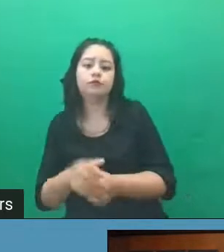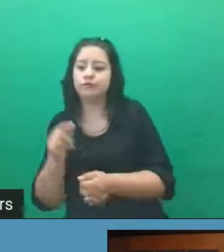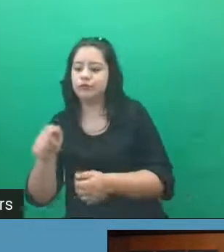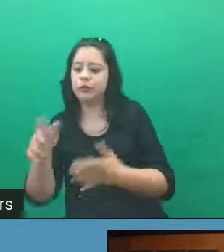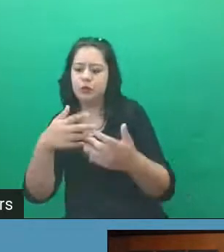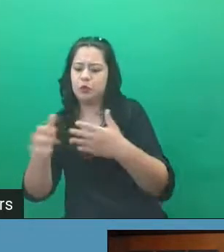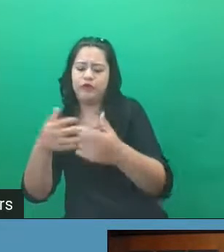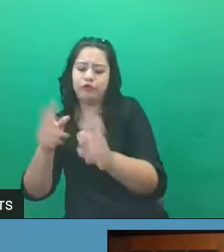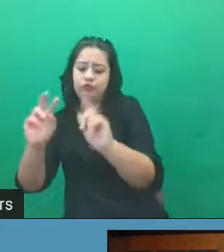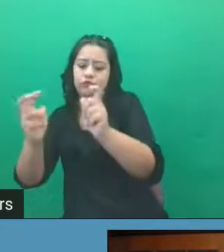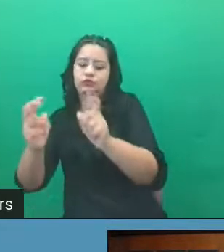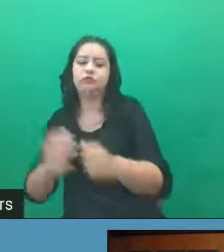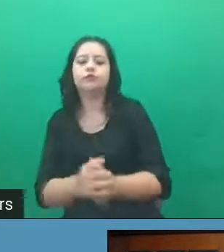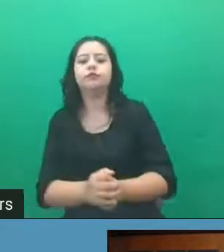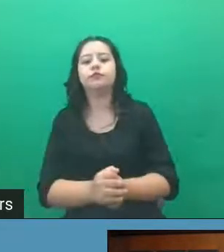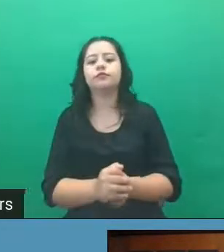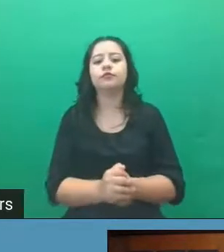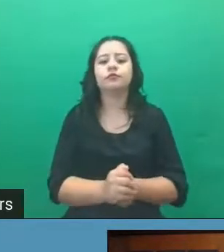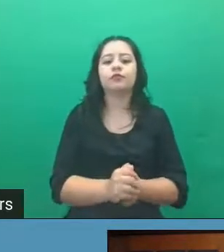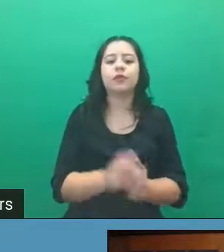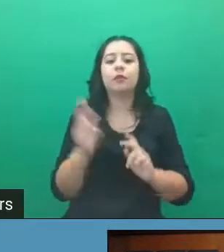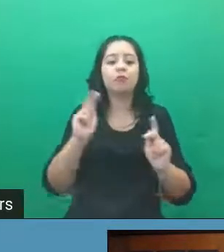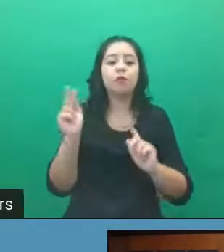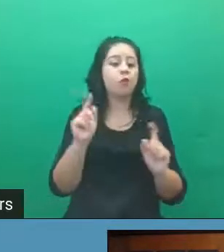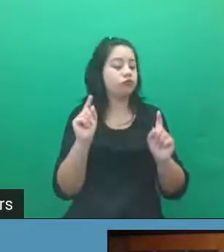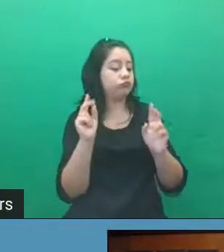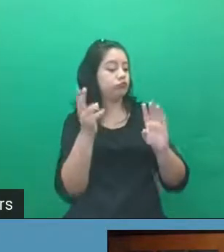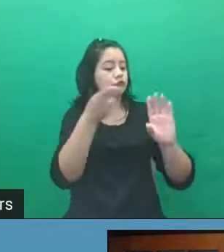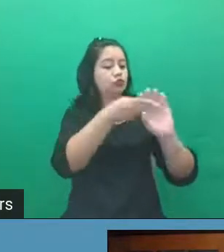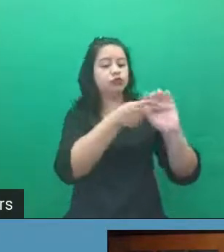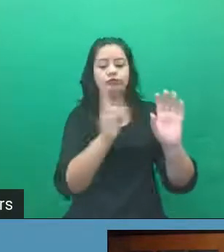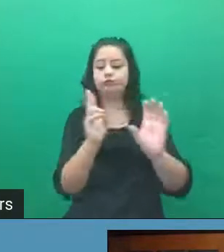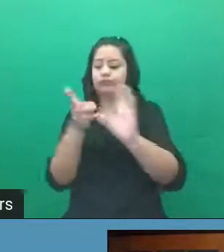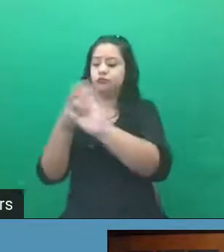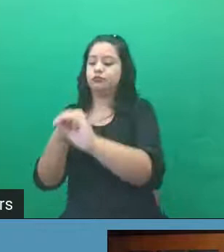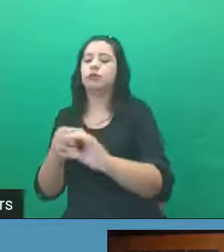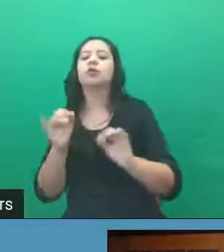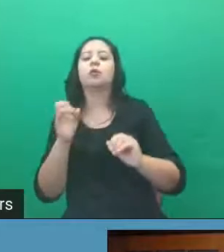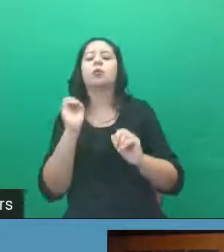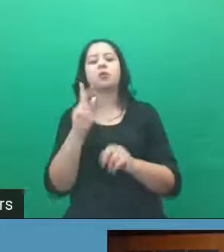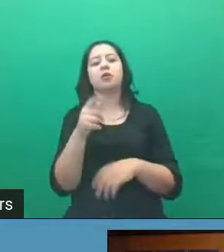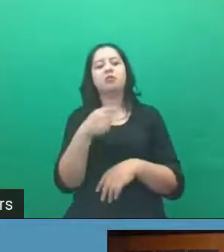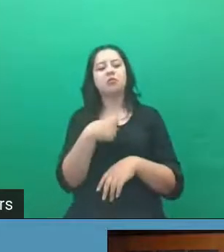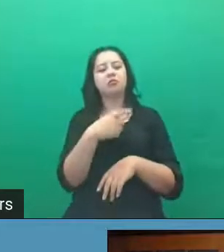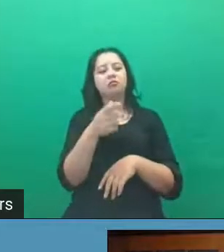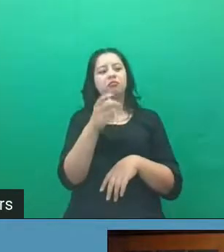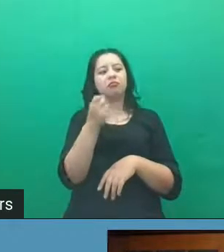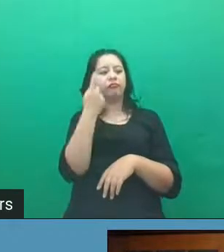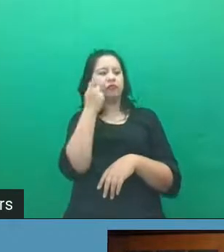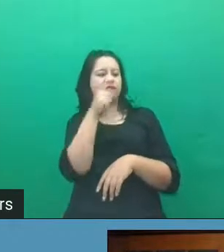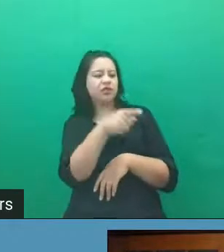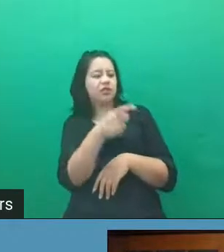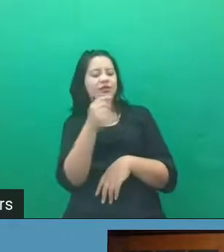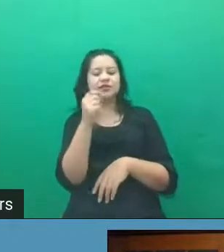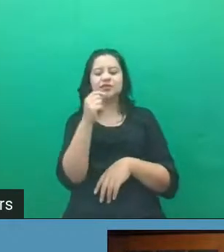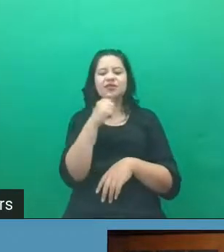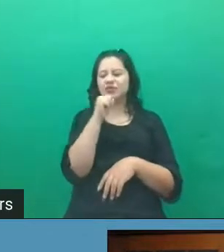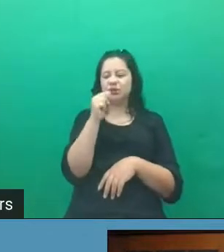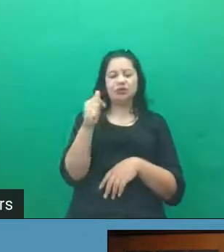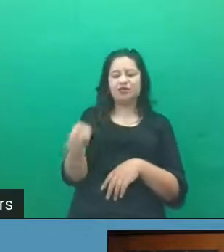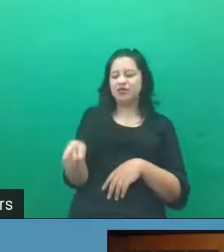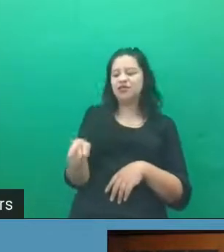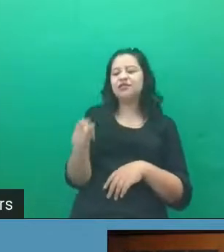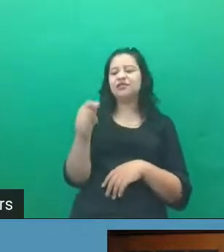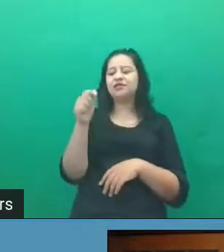whatever topic. And so people can, okay, well then I have a better understanding and I can join a conversation like, oh, this isn't really this